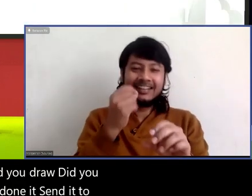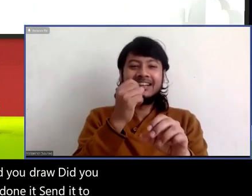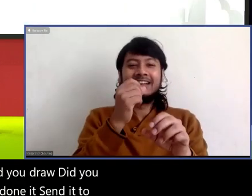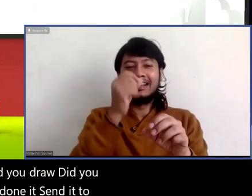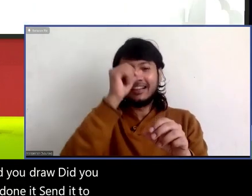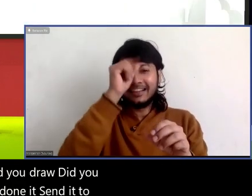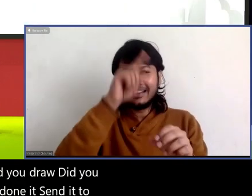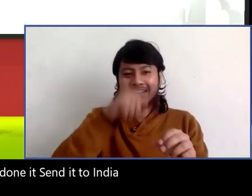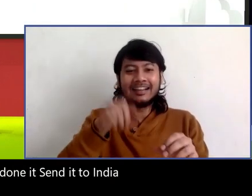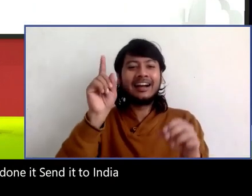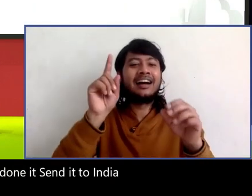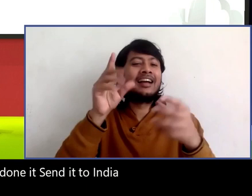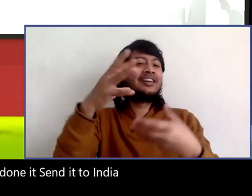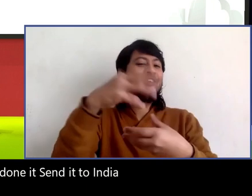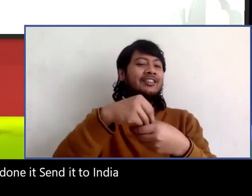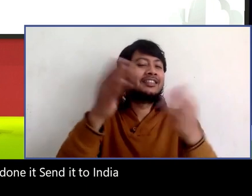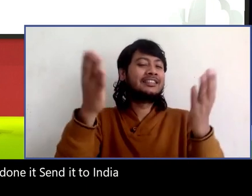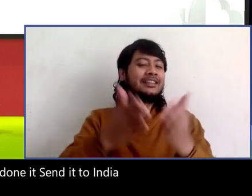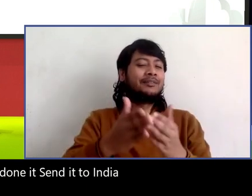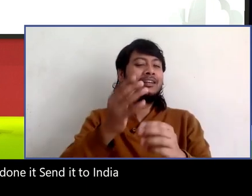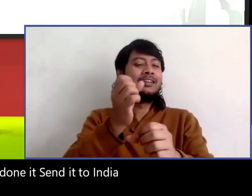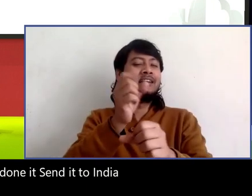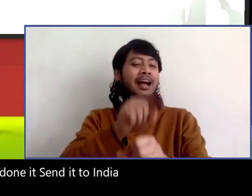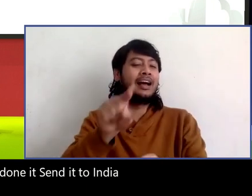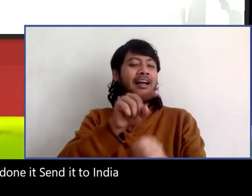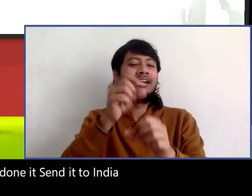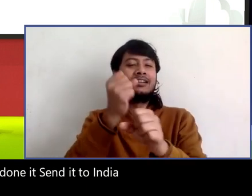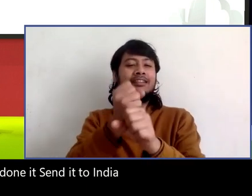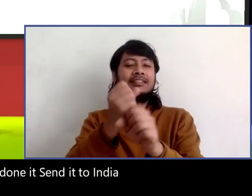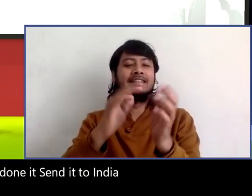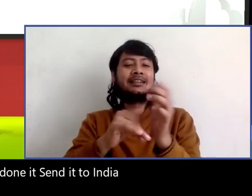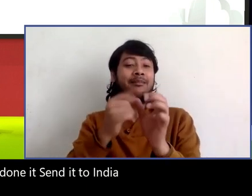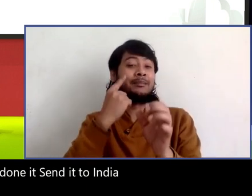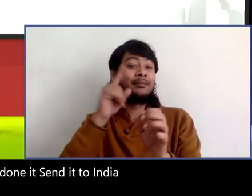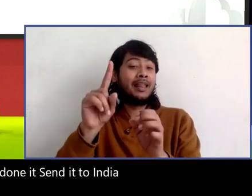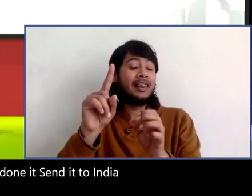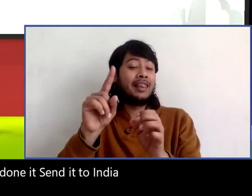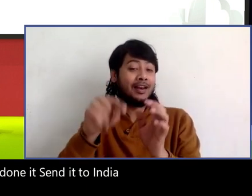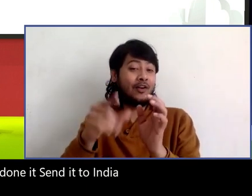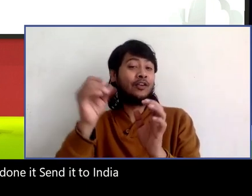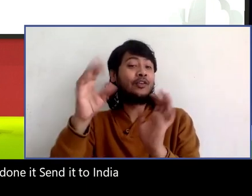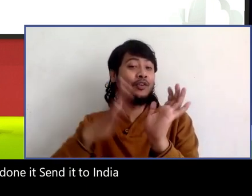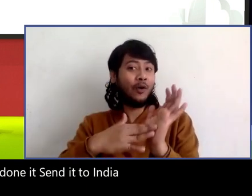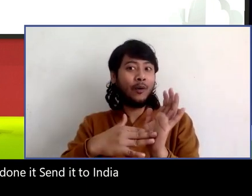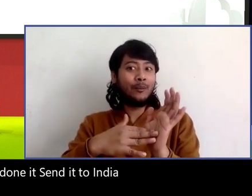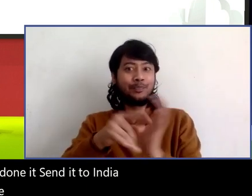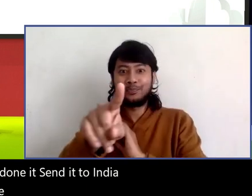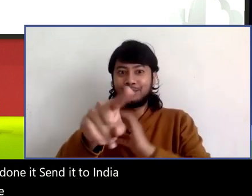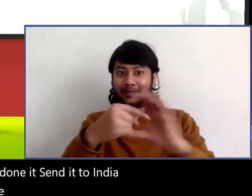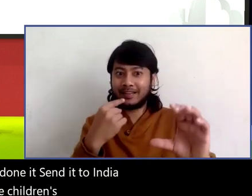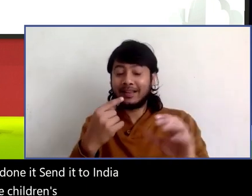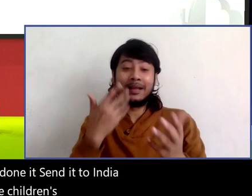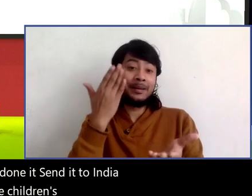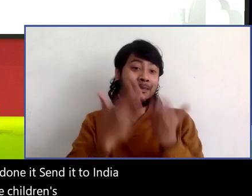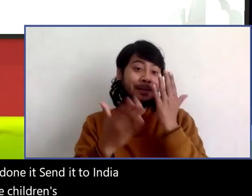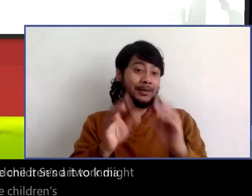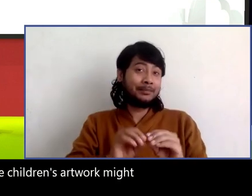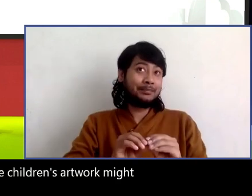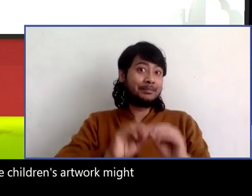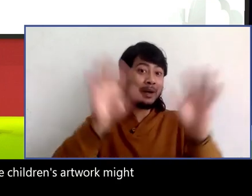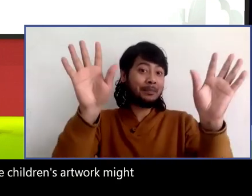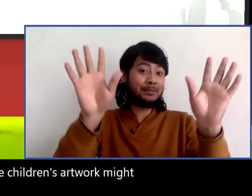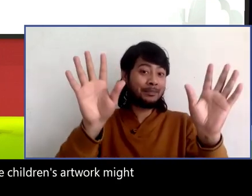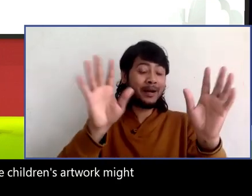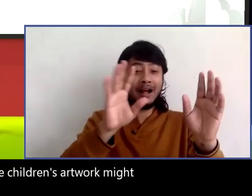IndiaInclusionSummit@gmail.com. And we might post it on our social media, and the children's artwork might come up on the will come up on the website, and parents